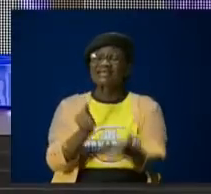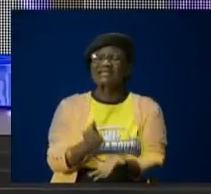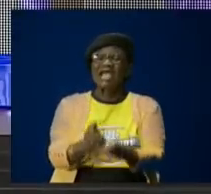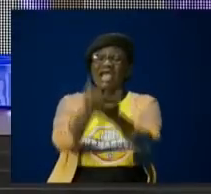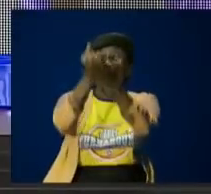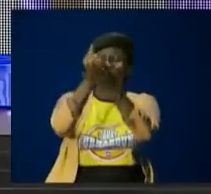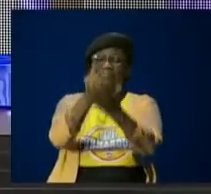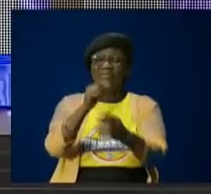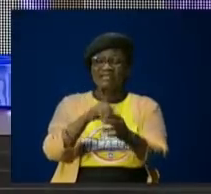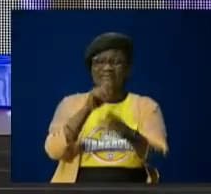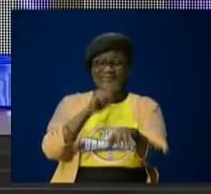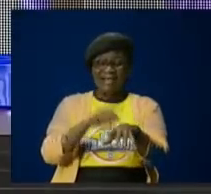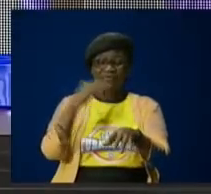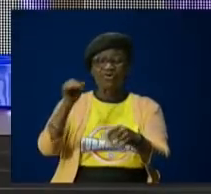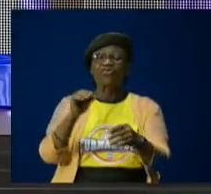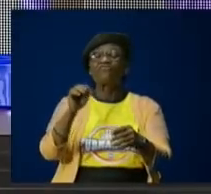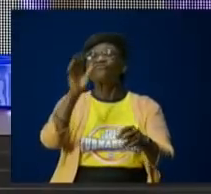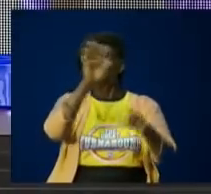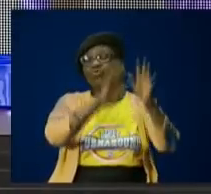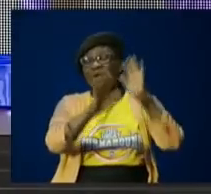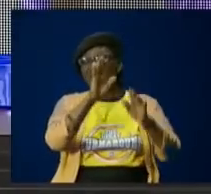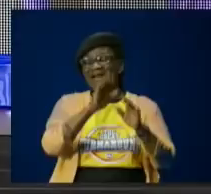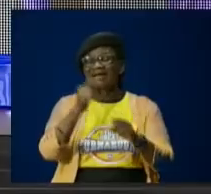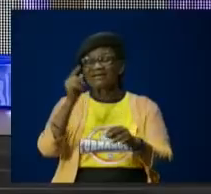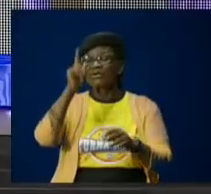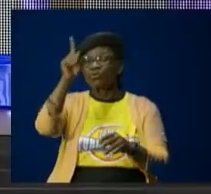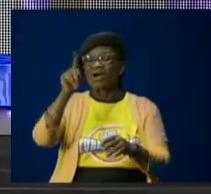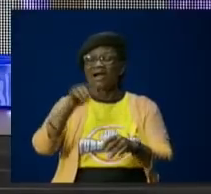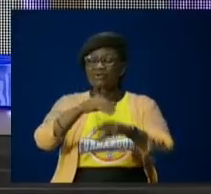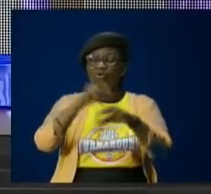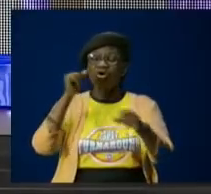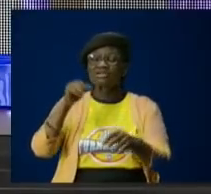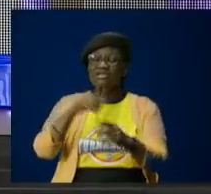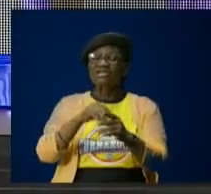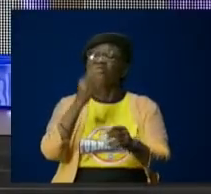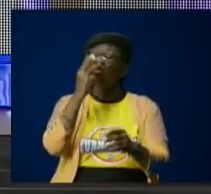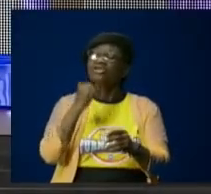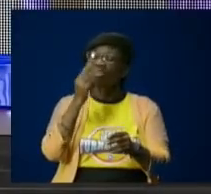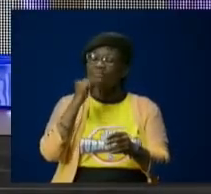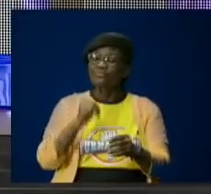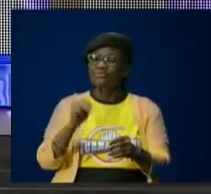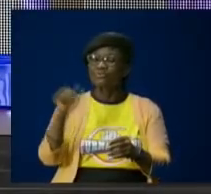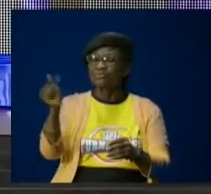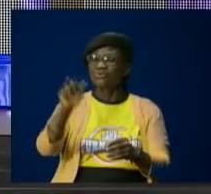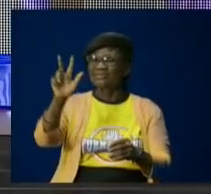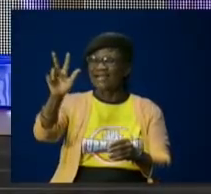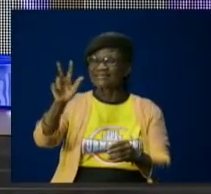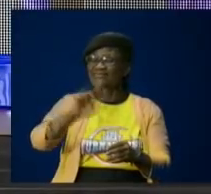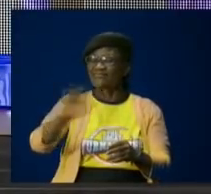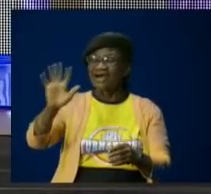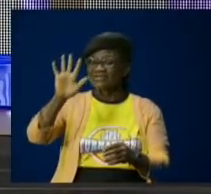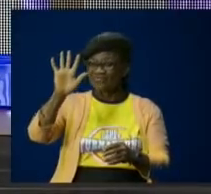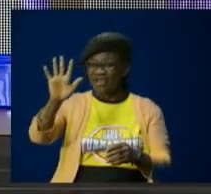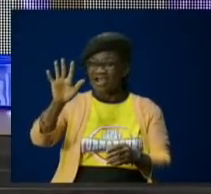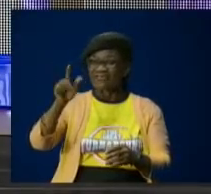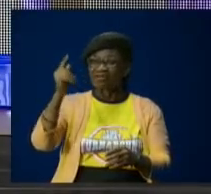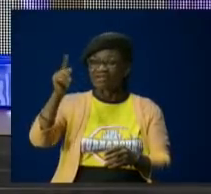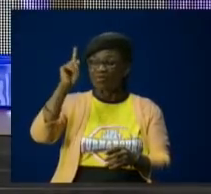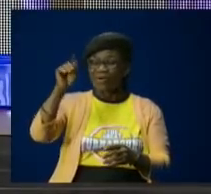The one who according to Hebrews chapter 13 verse 5, Hebrews 13 verse 5, the one who says, I am